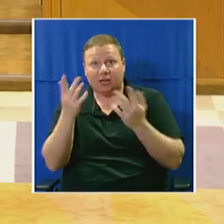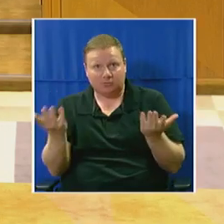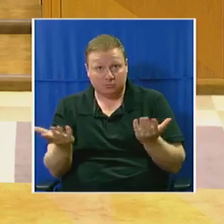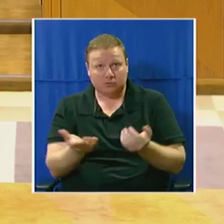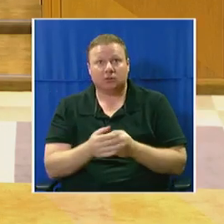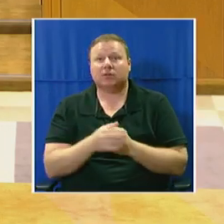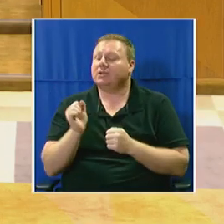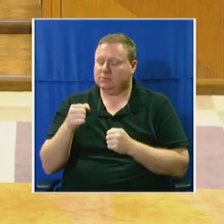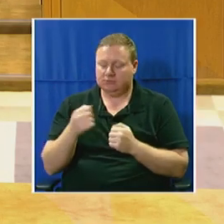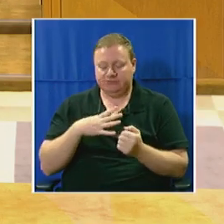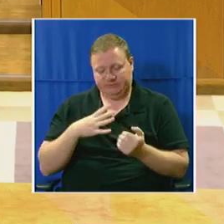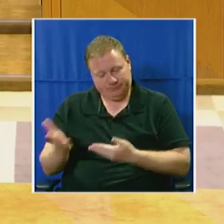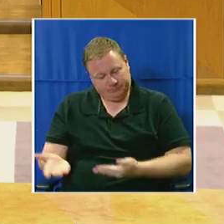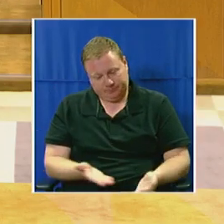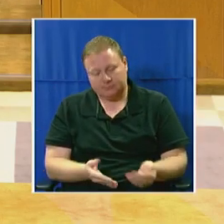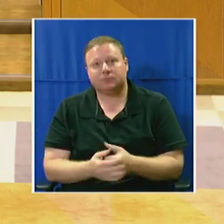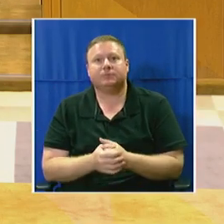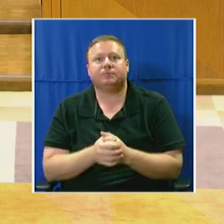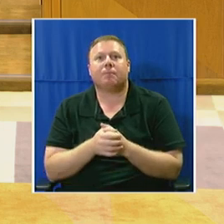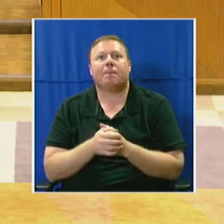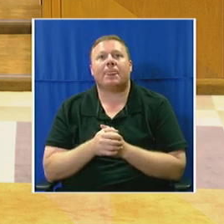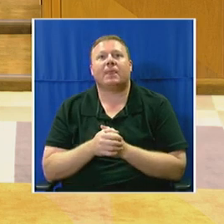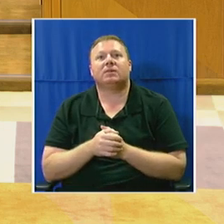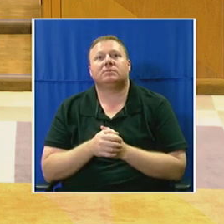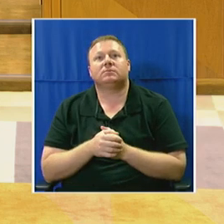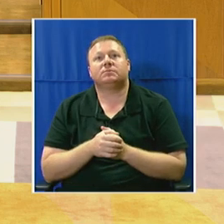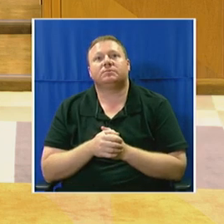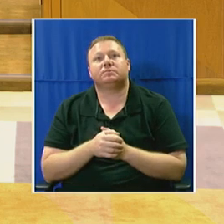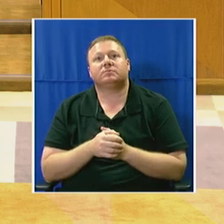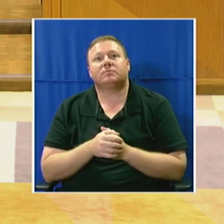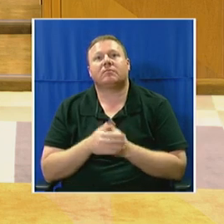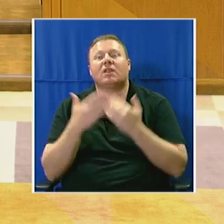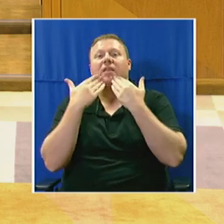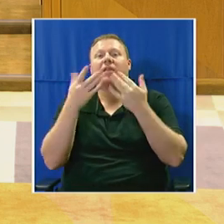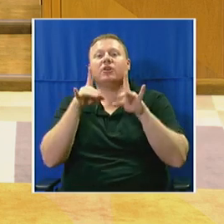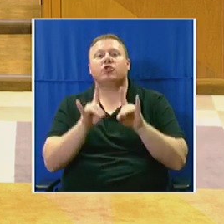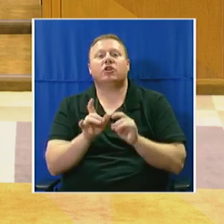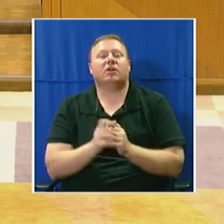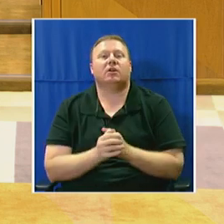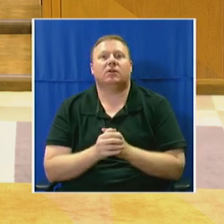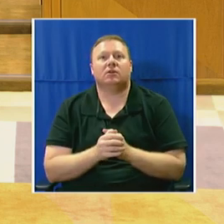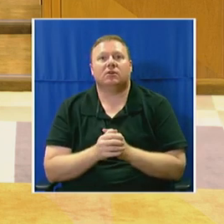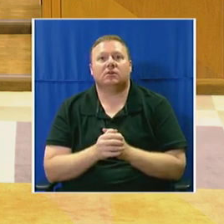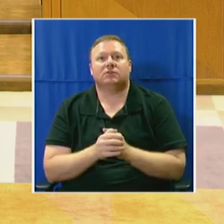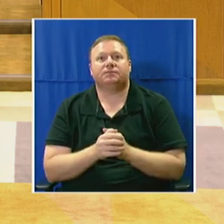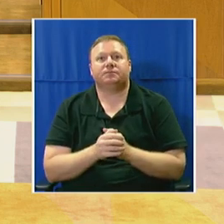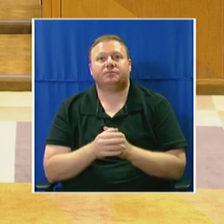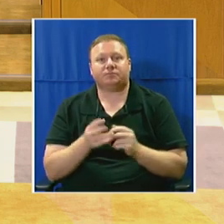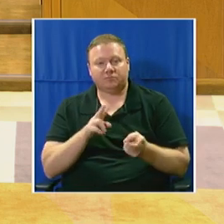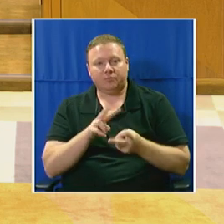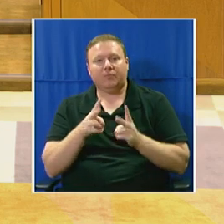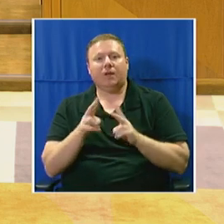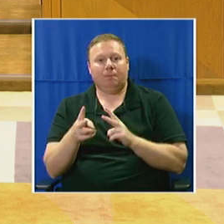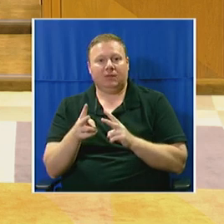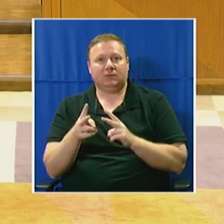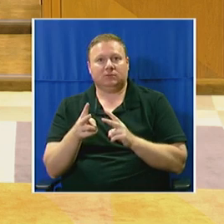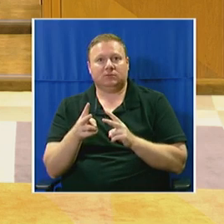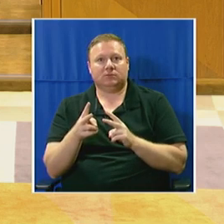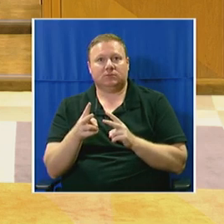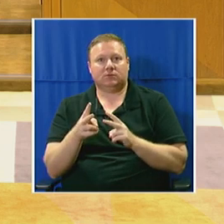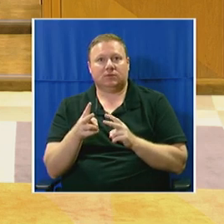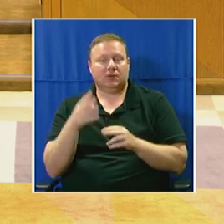this amendment there's no objections it's thus agreed to uh house chair yes could the